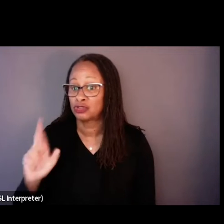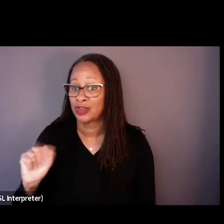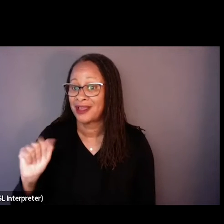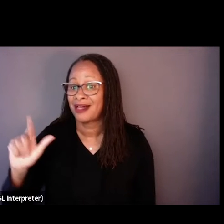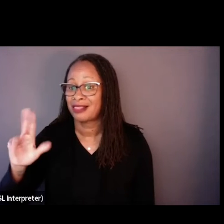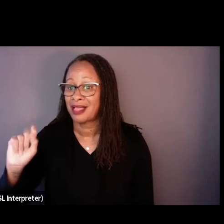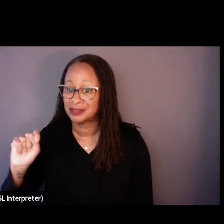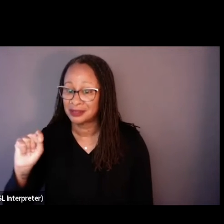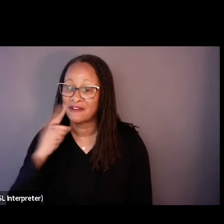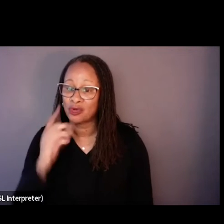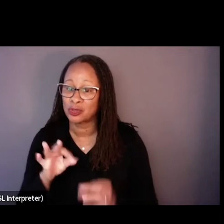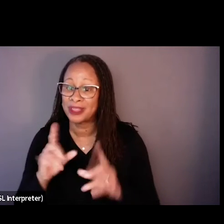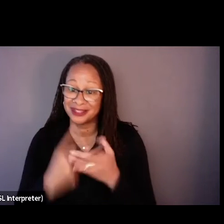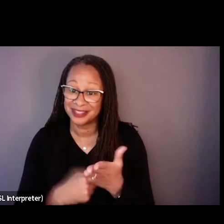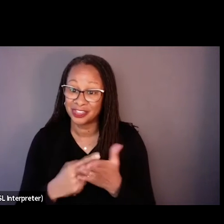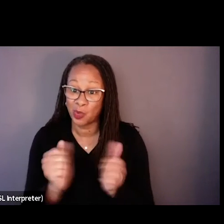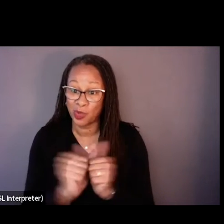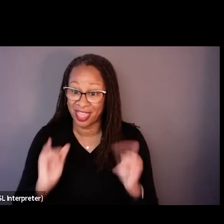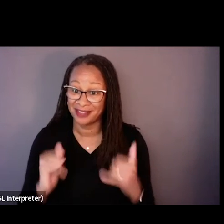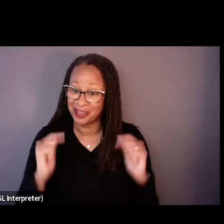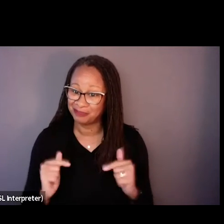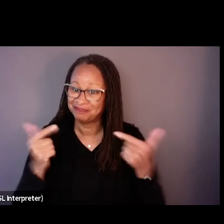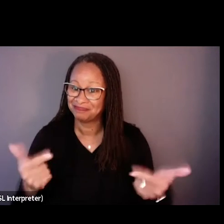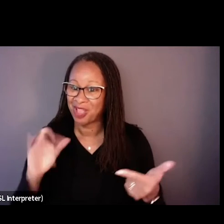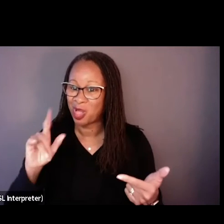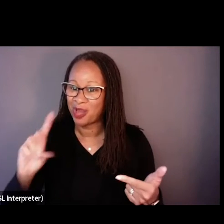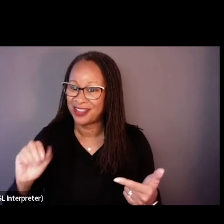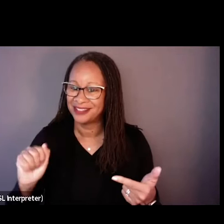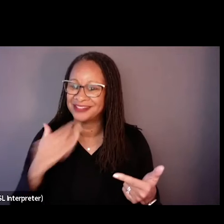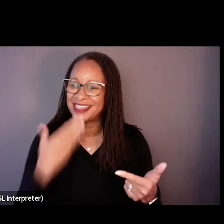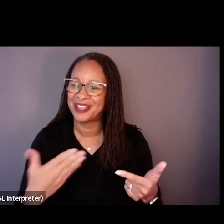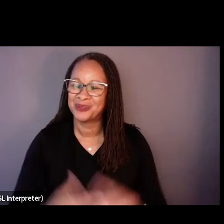interpreting this discussion. And with that, I pass it to Claudia. Thank you.